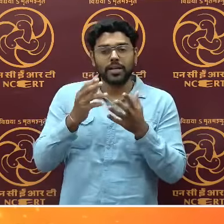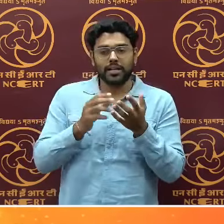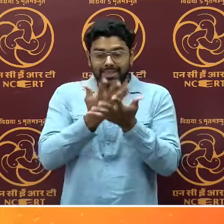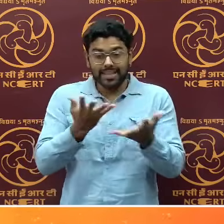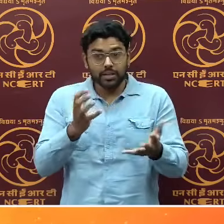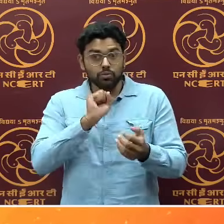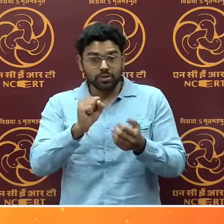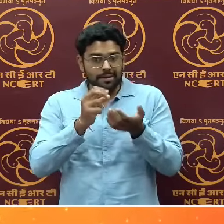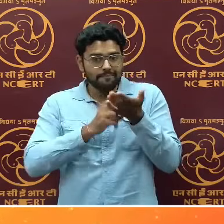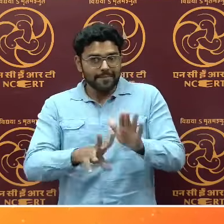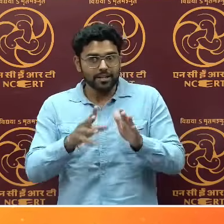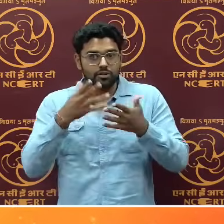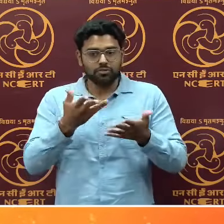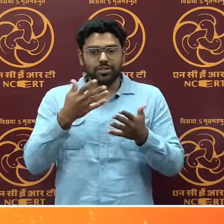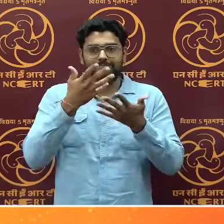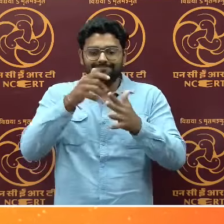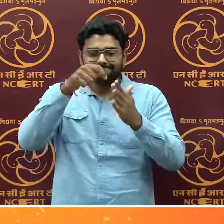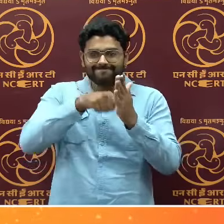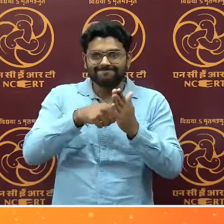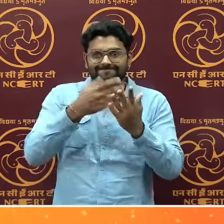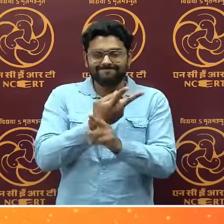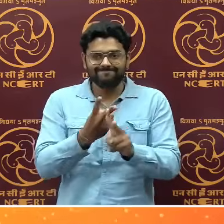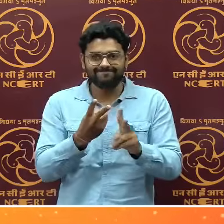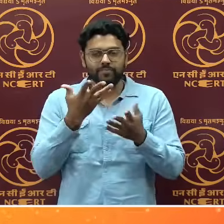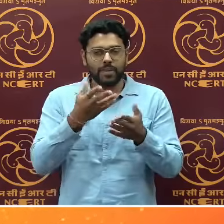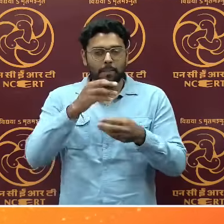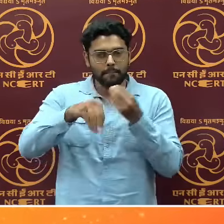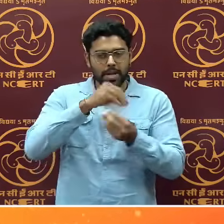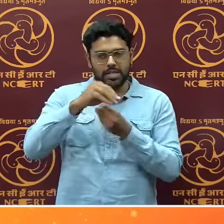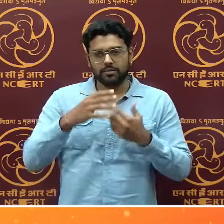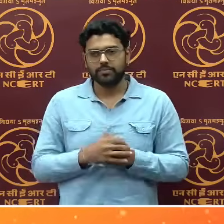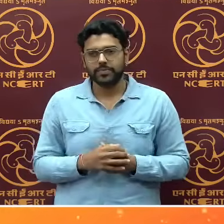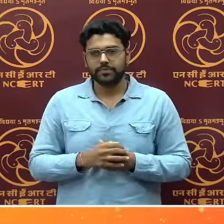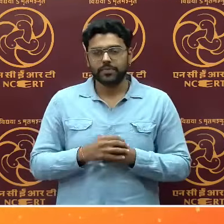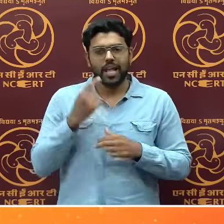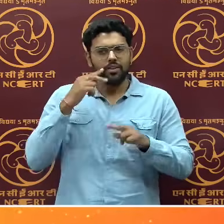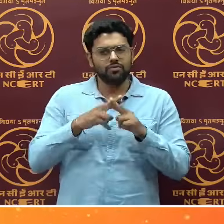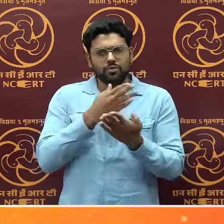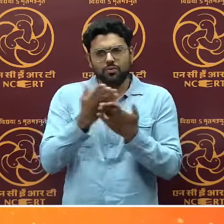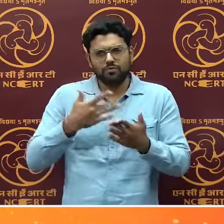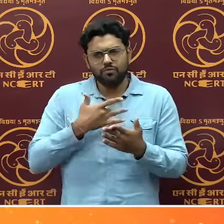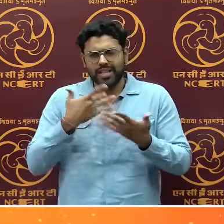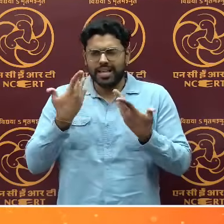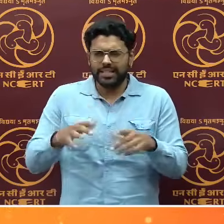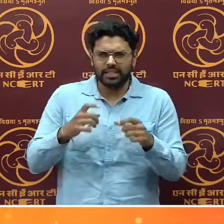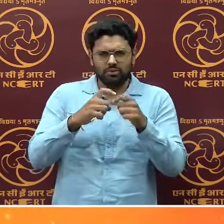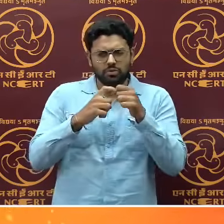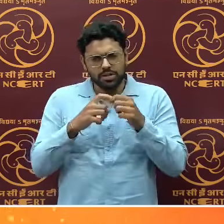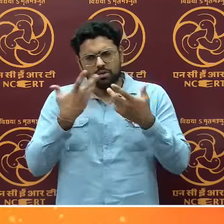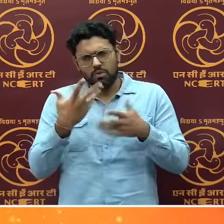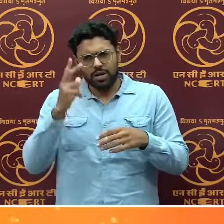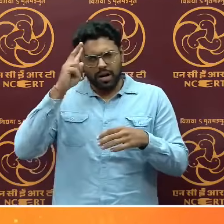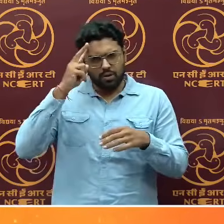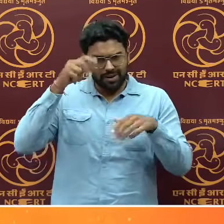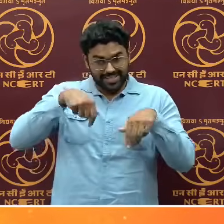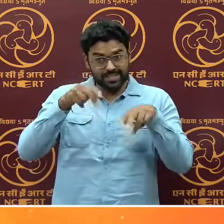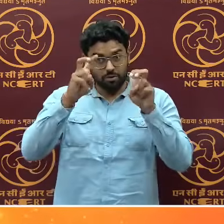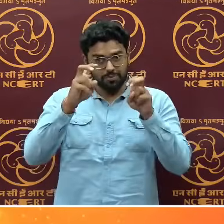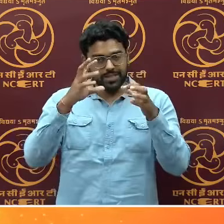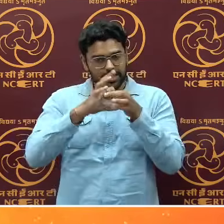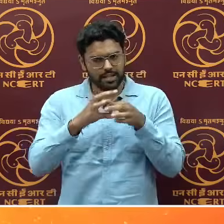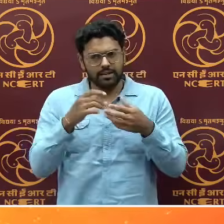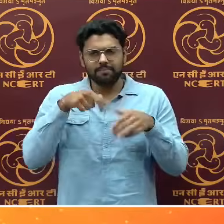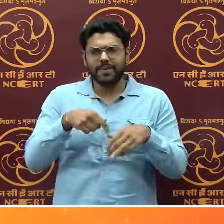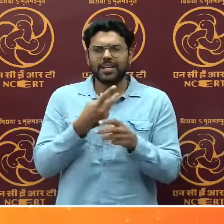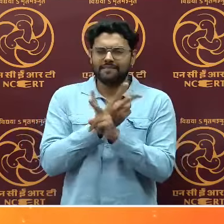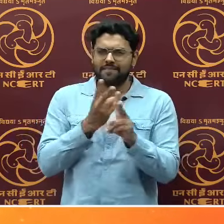of matters, elements, compounds and mixtures. So if you have any queries or doubt regarding this topic, please, here are